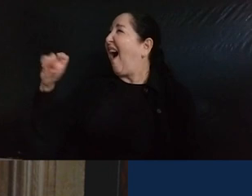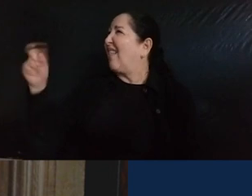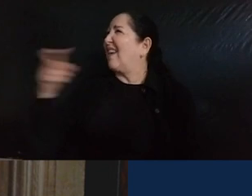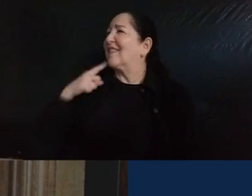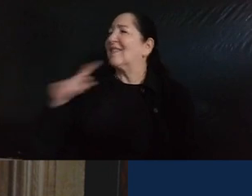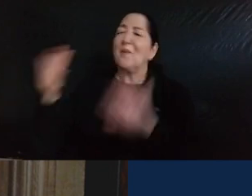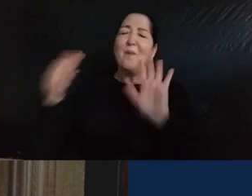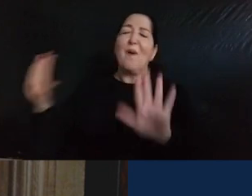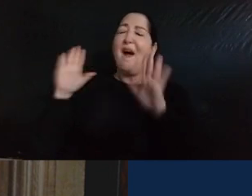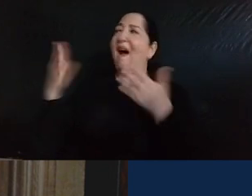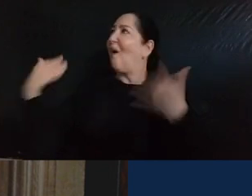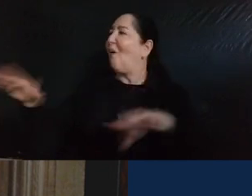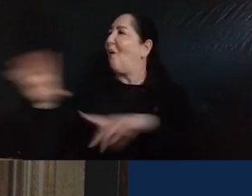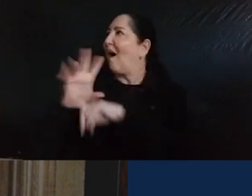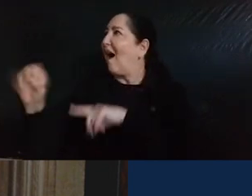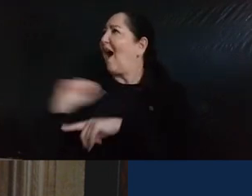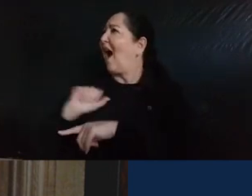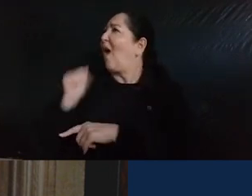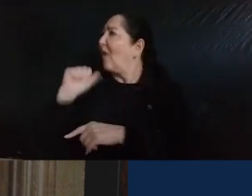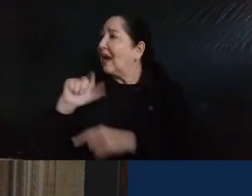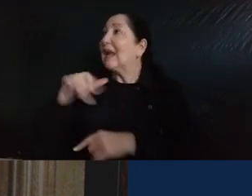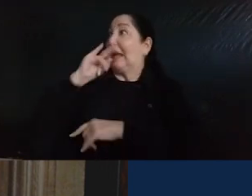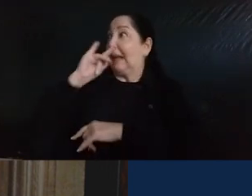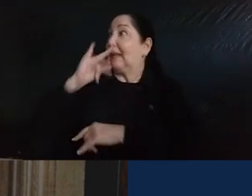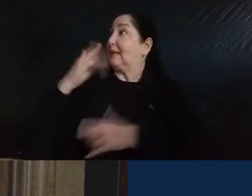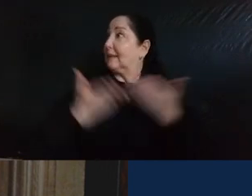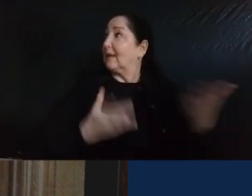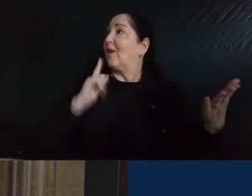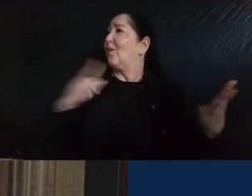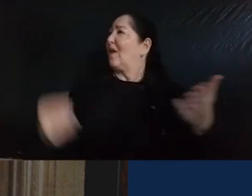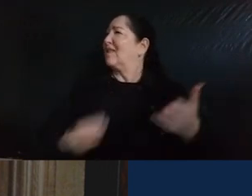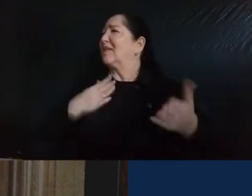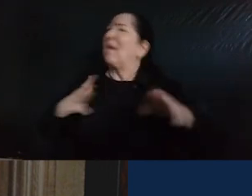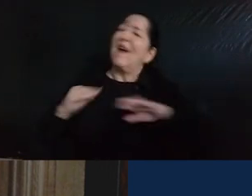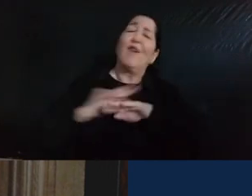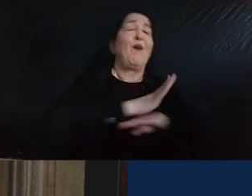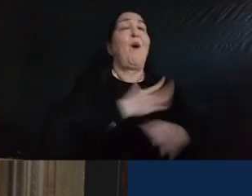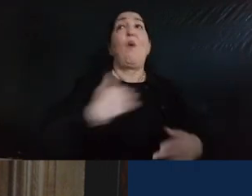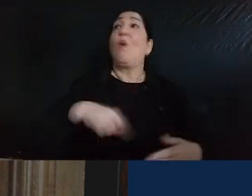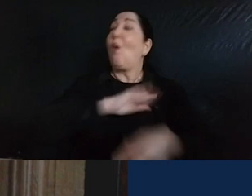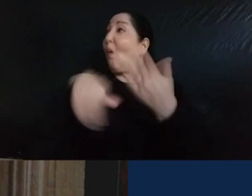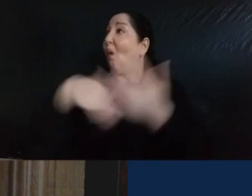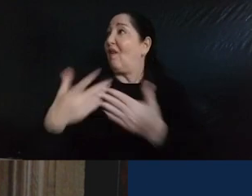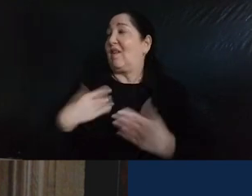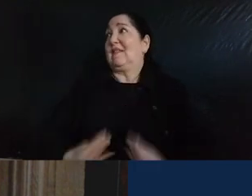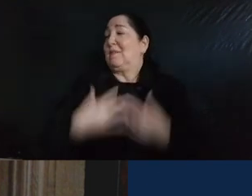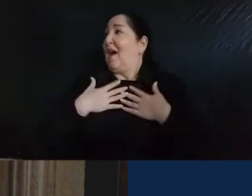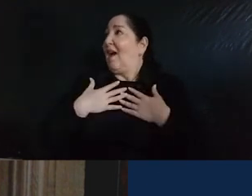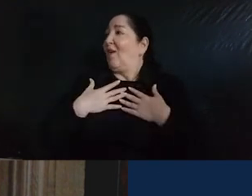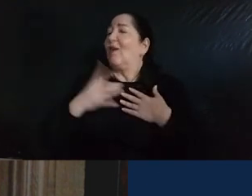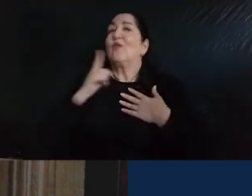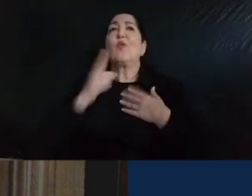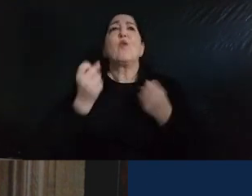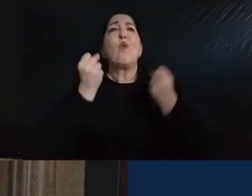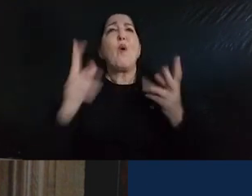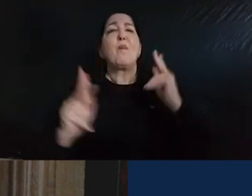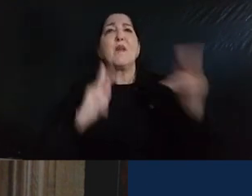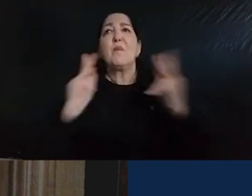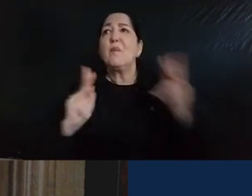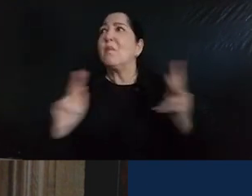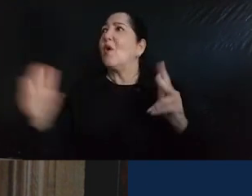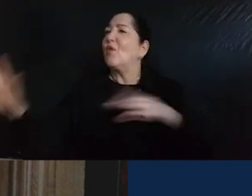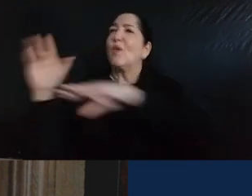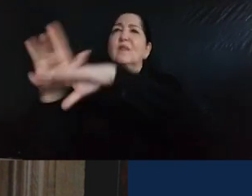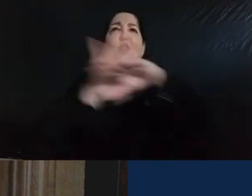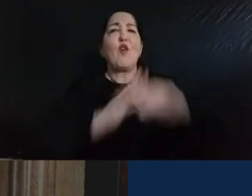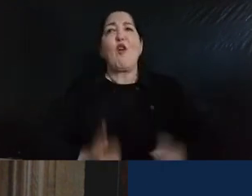Alex, that was just amazing. Our kids are inspired by you. We are all inspired by you. There are so many